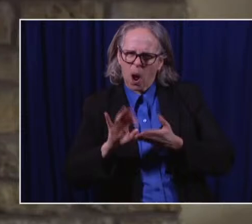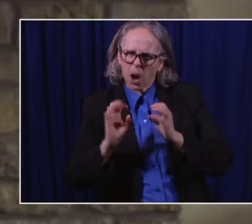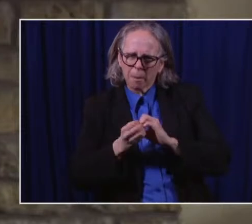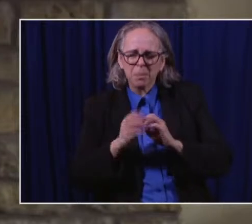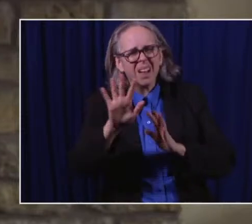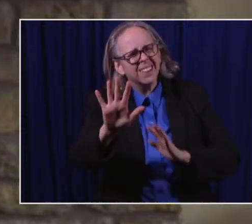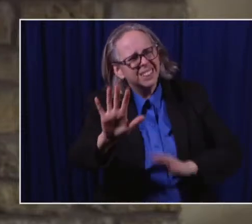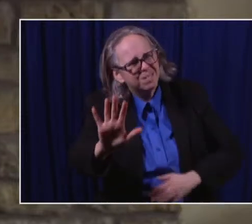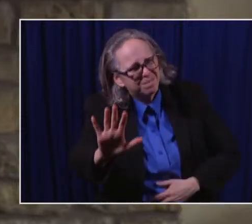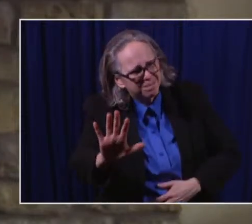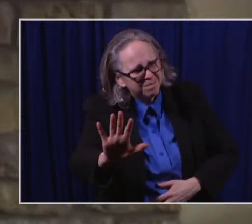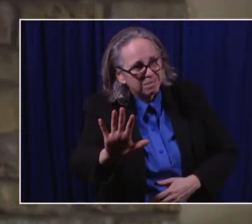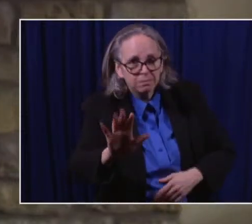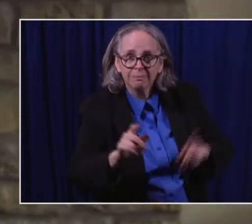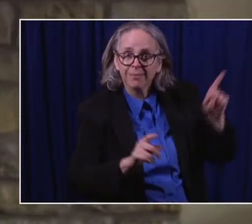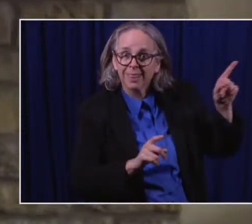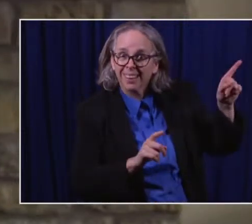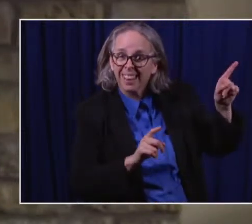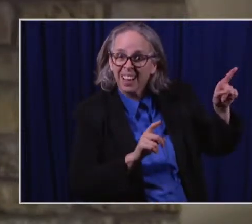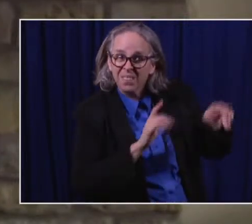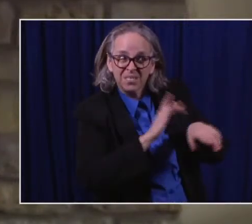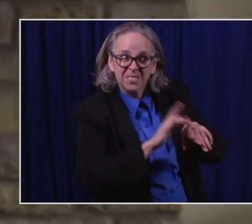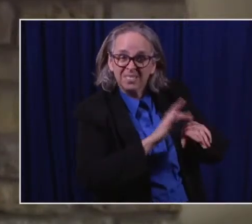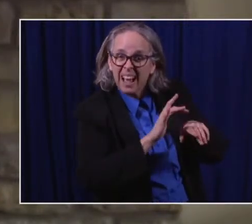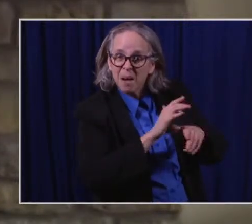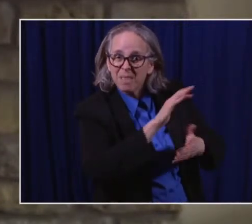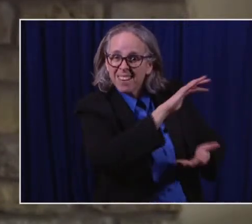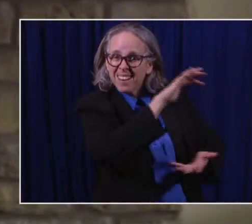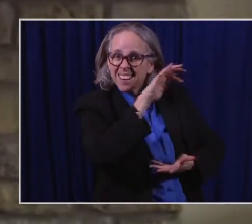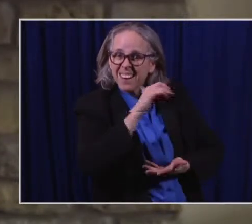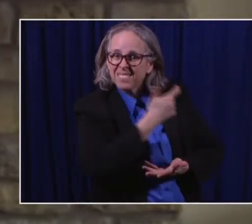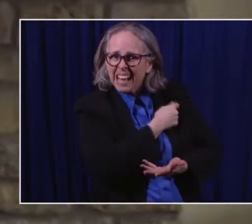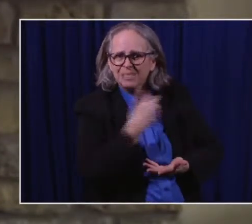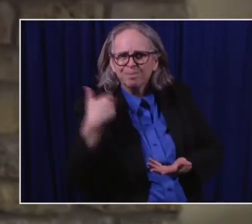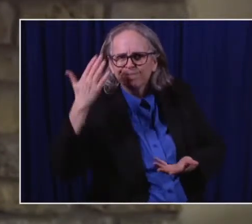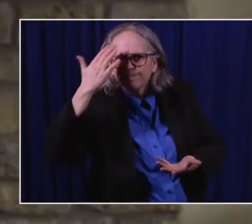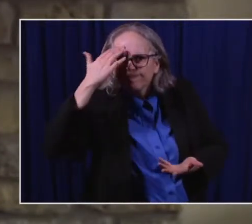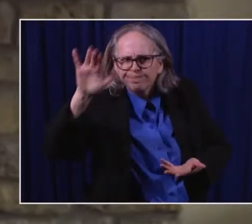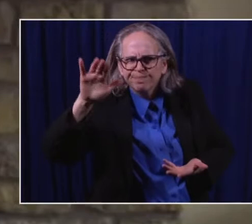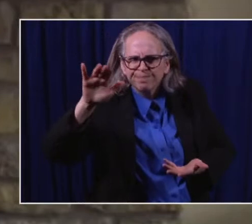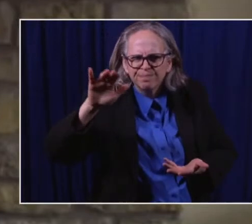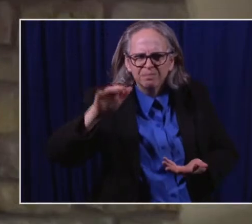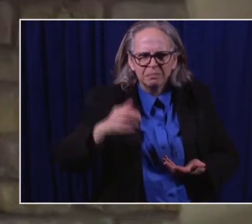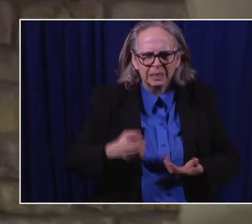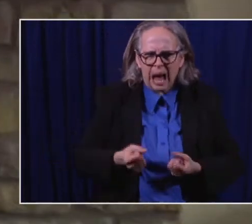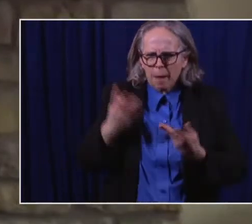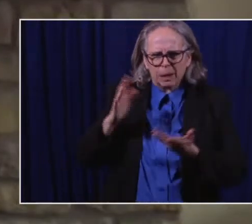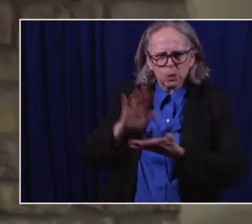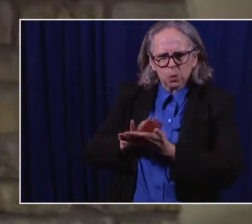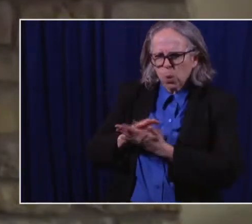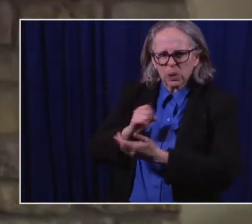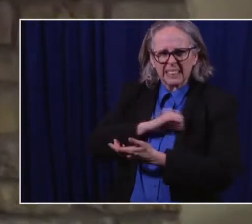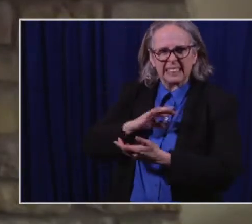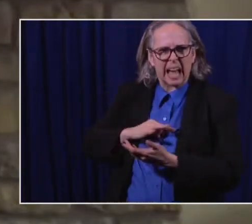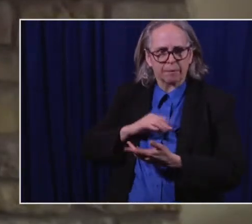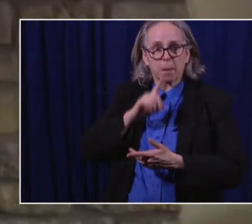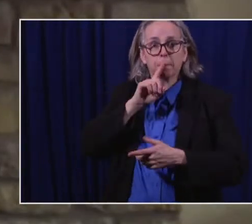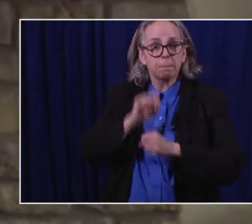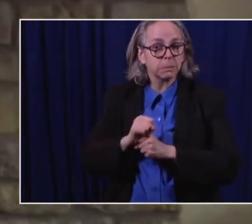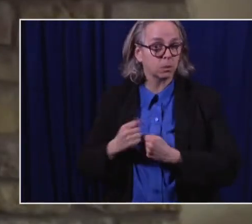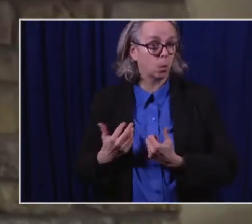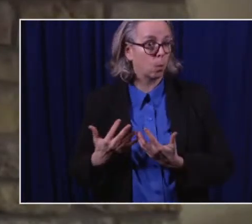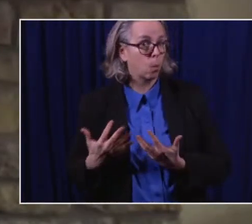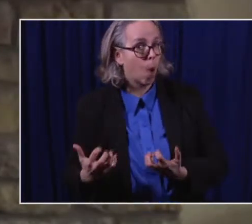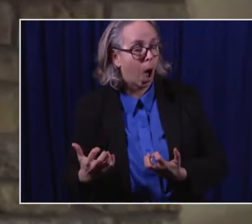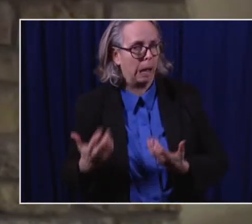the uptake will be. What percentage of the school personnel will actually want to take it. But our goal is to vaccinate anybody in that school